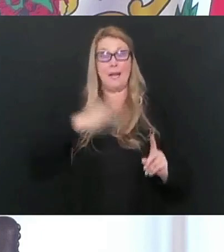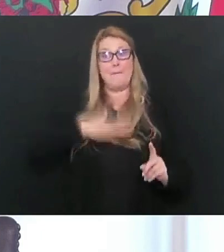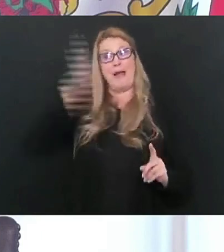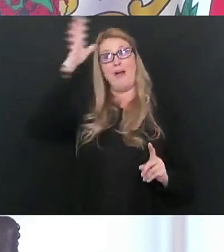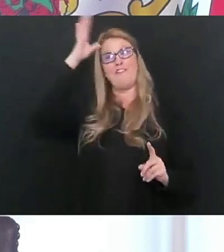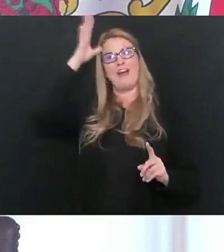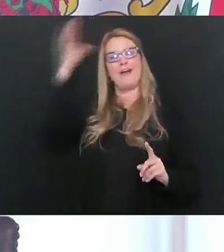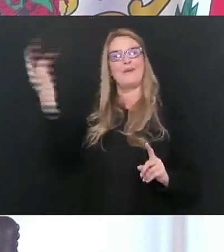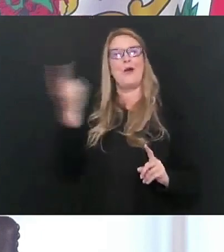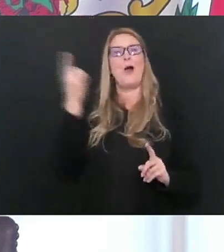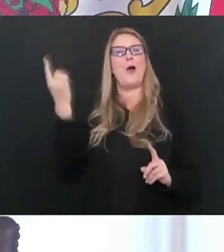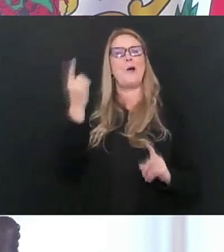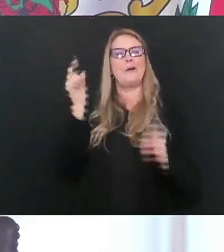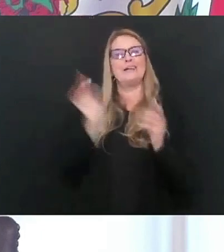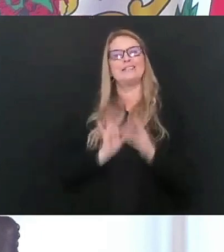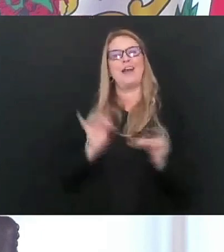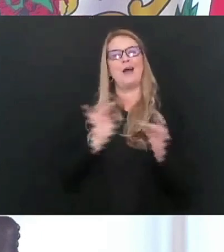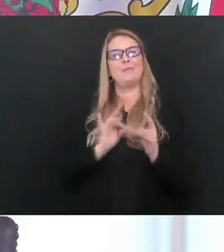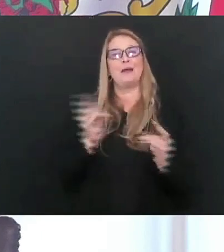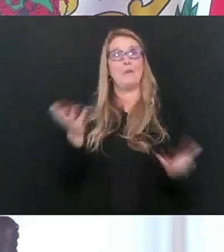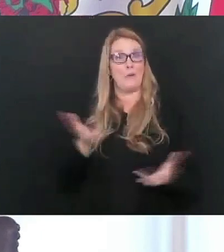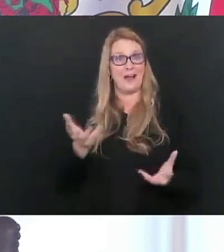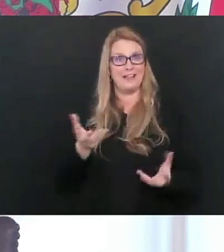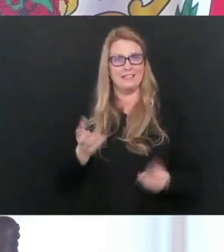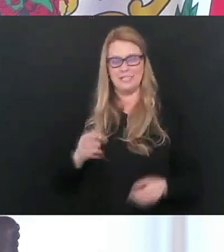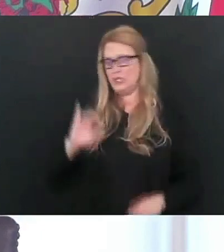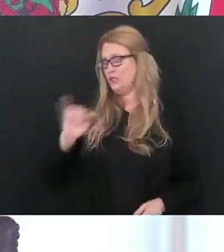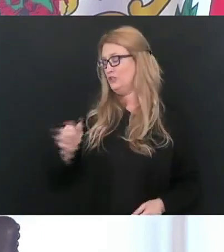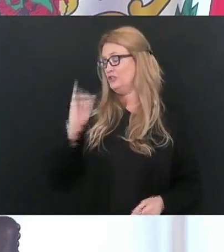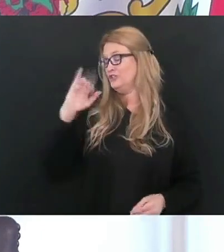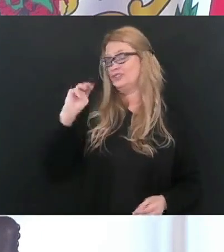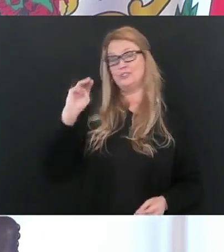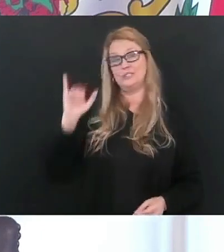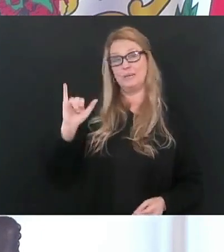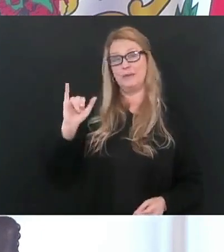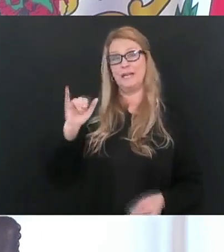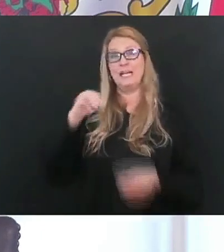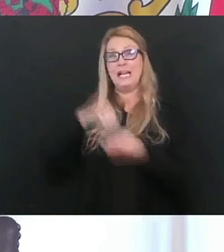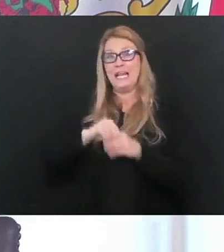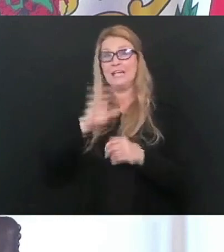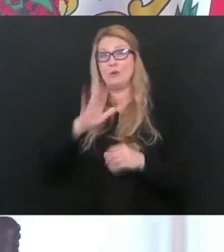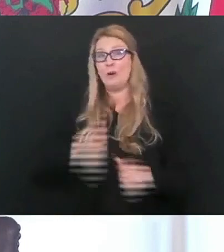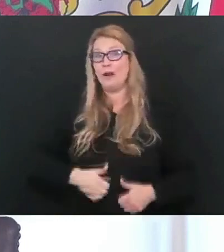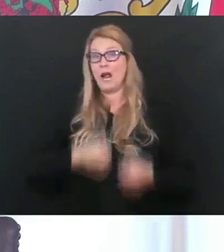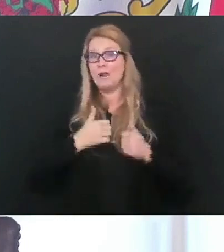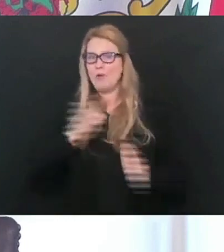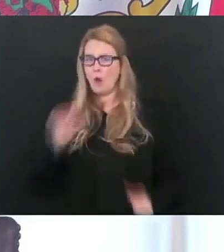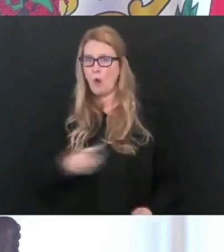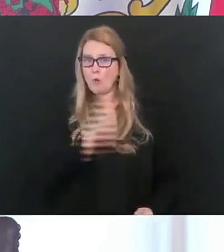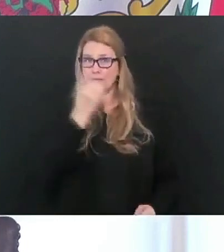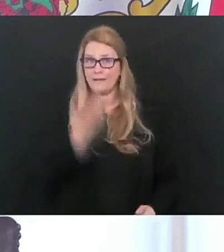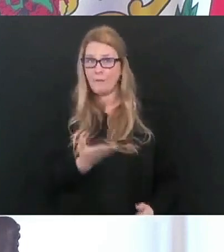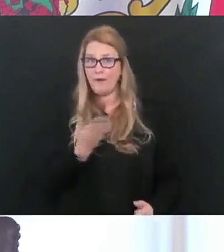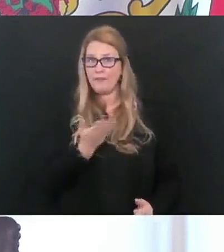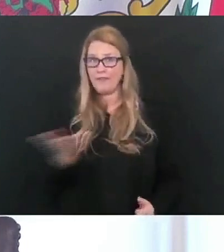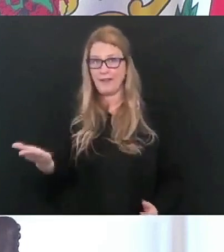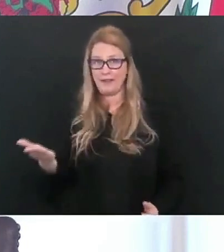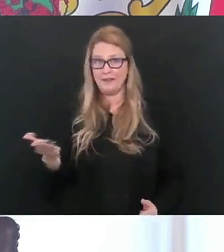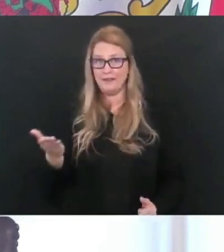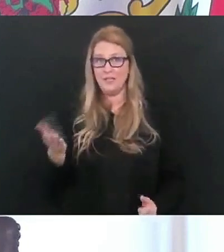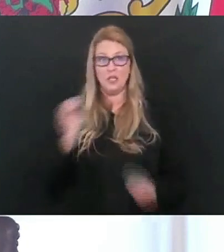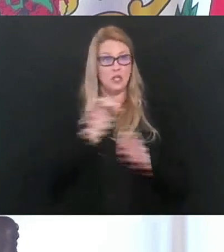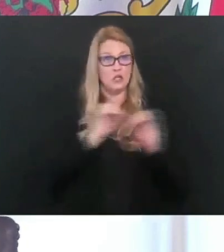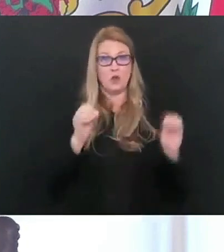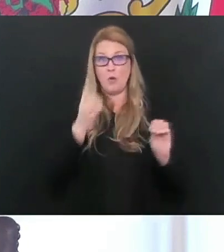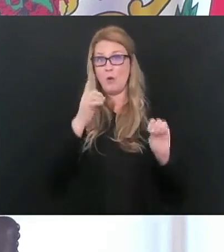say this. He'd say, Jimmy, in life, the only thing that nobody can take away